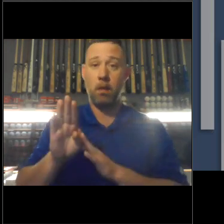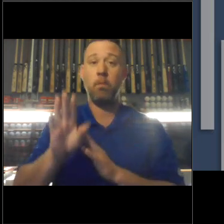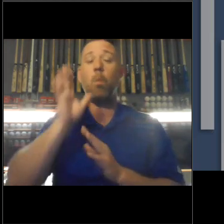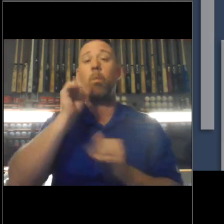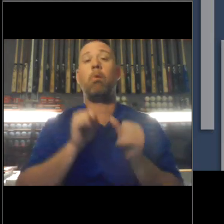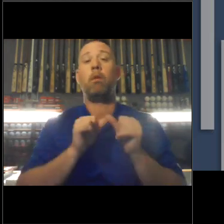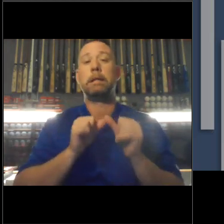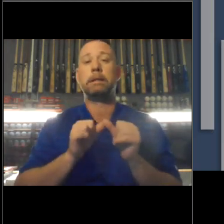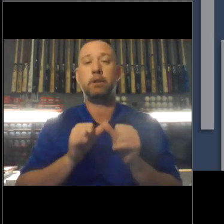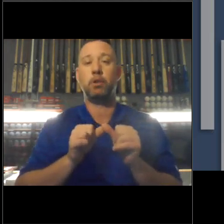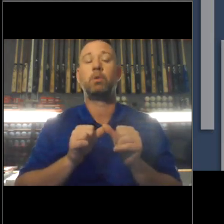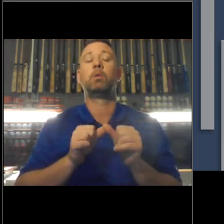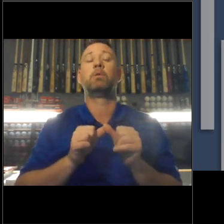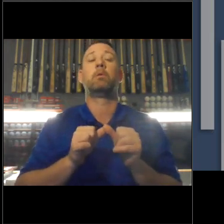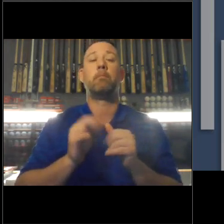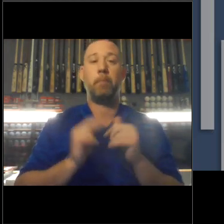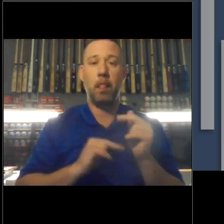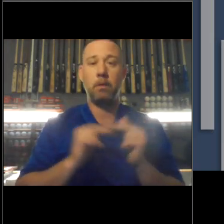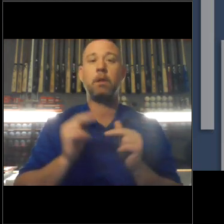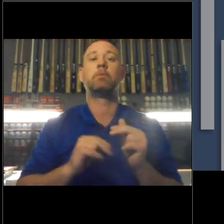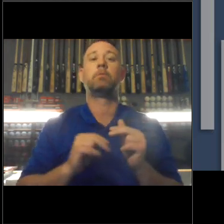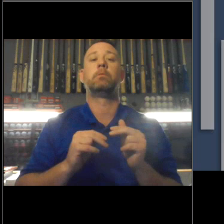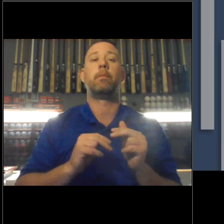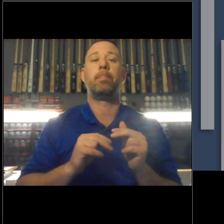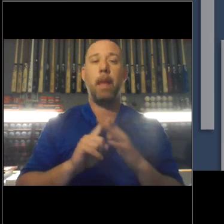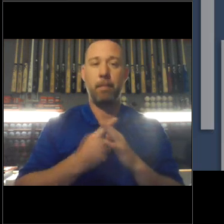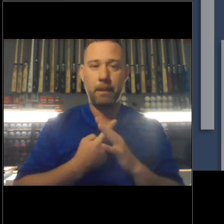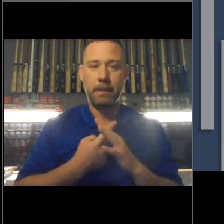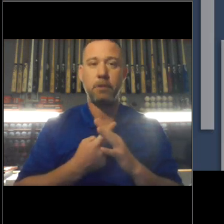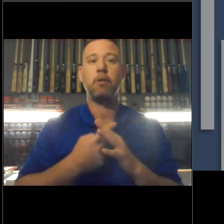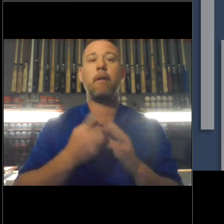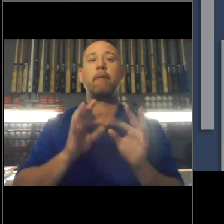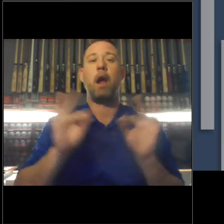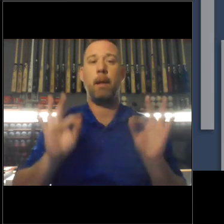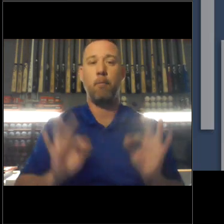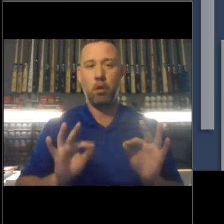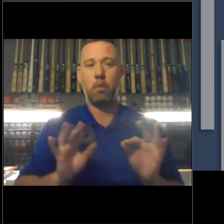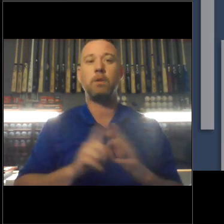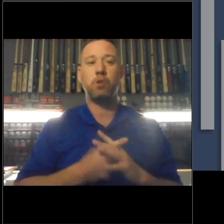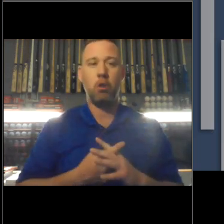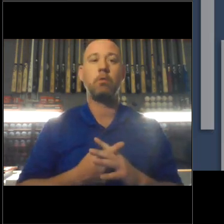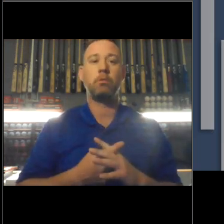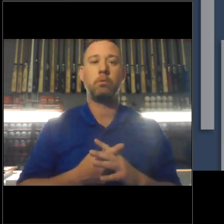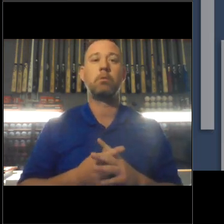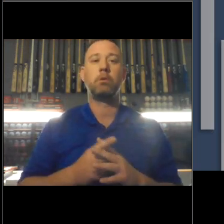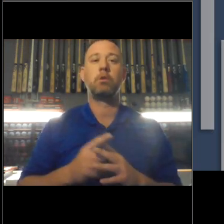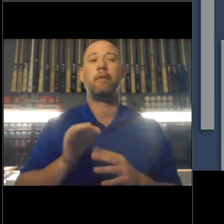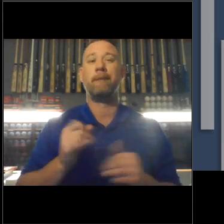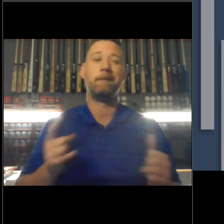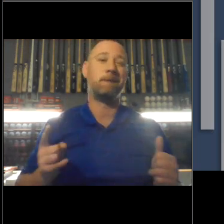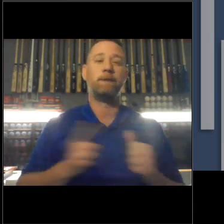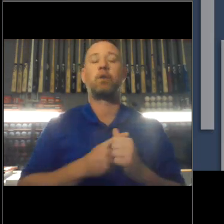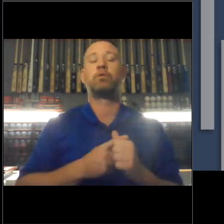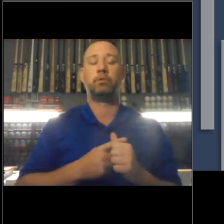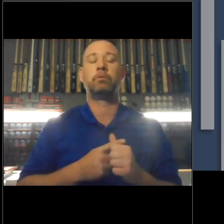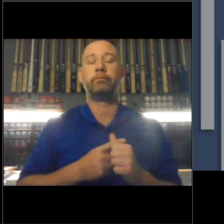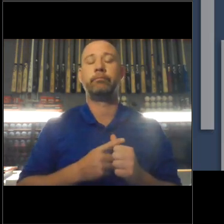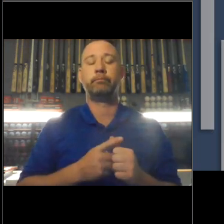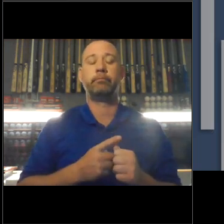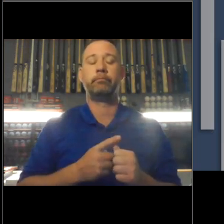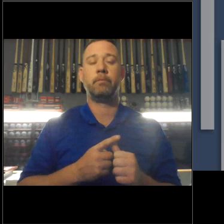continue building on the implementation framework that we at least started. So this is our first iteration, and we're